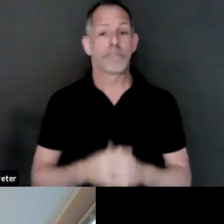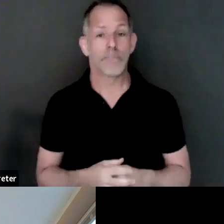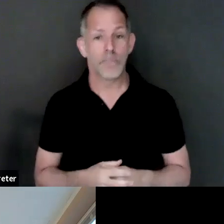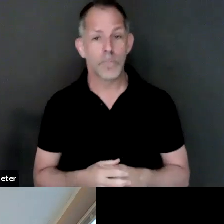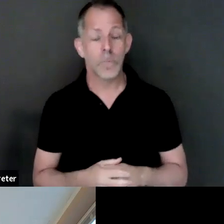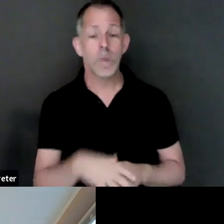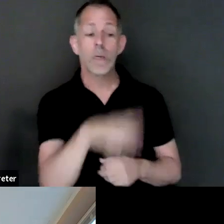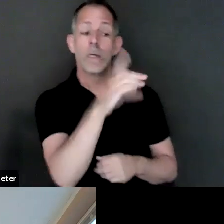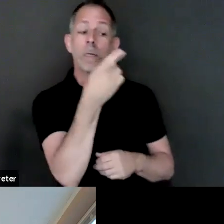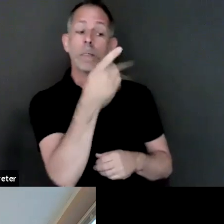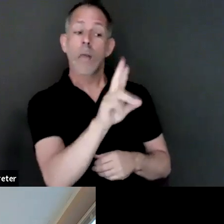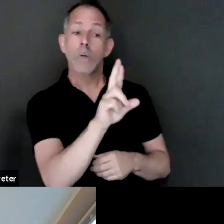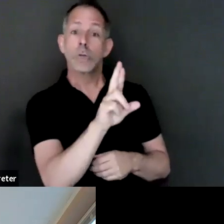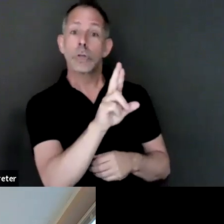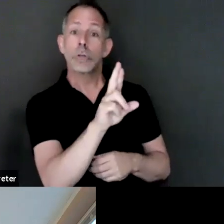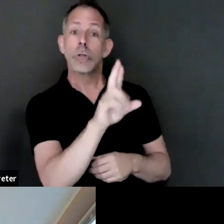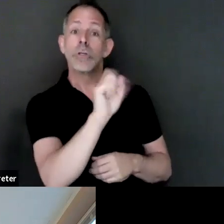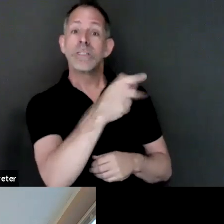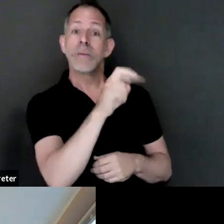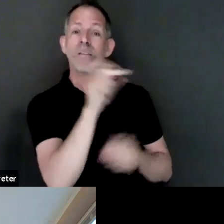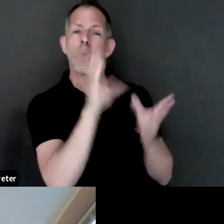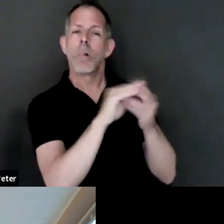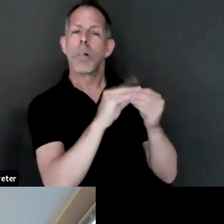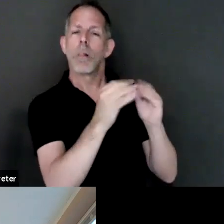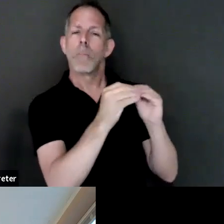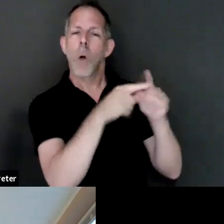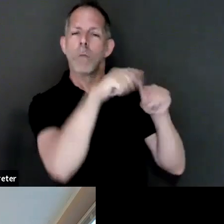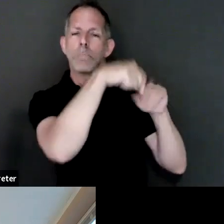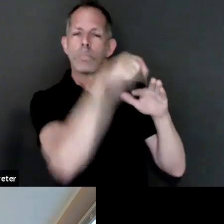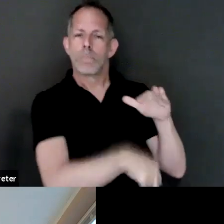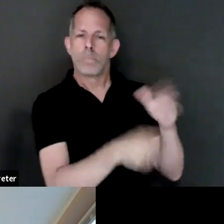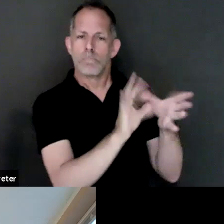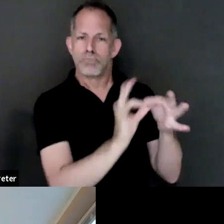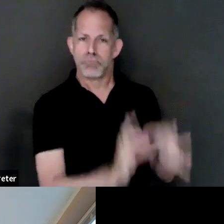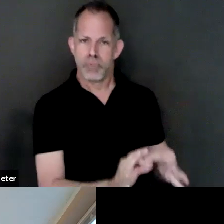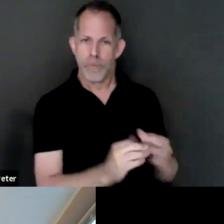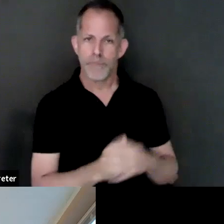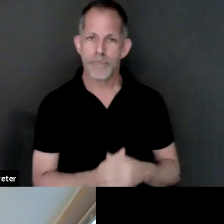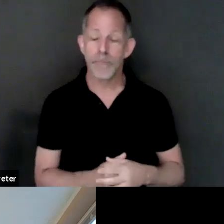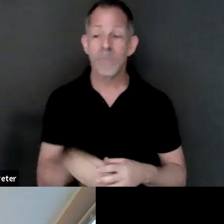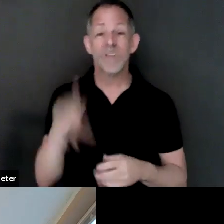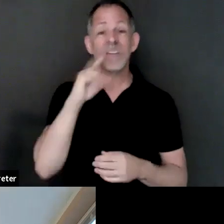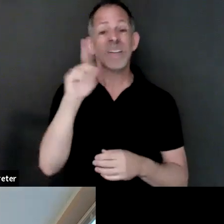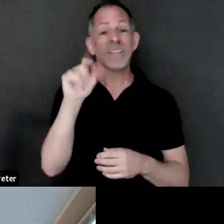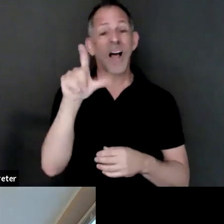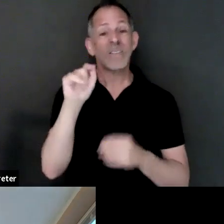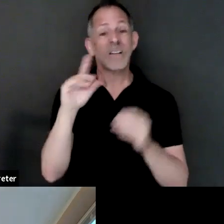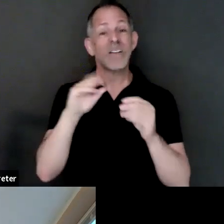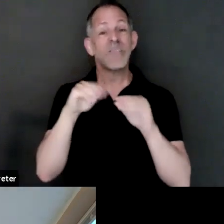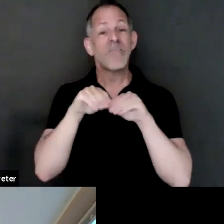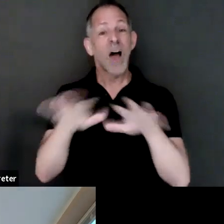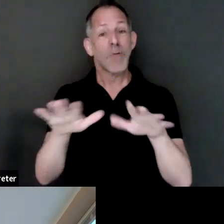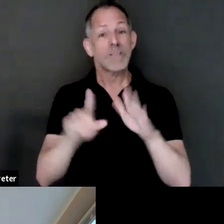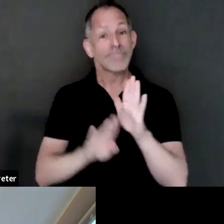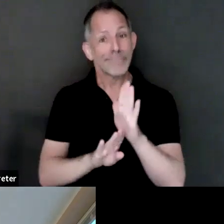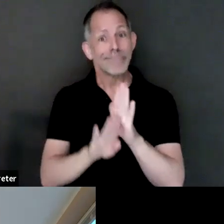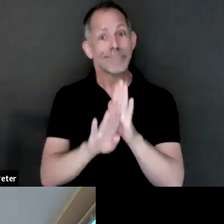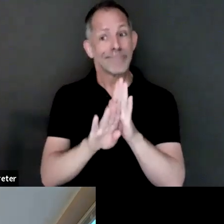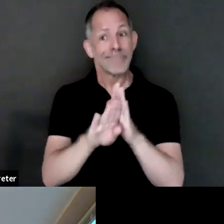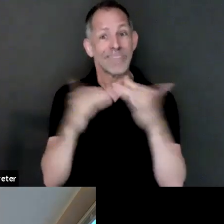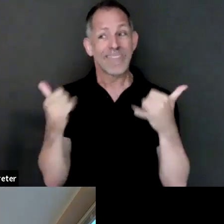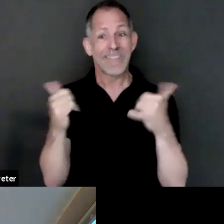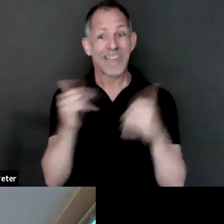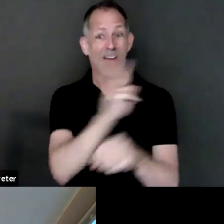our numbers are going up rapidly still as of yesterday. And our hospitals continue to see significant pressure,